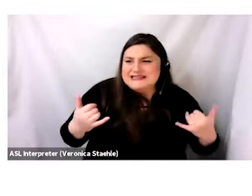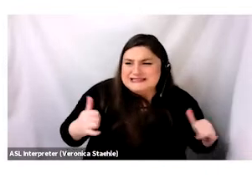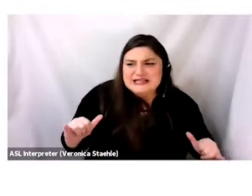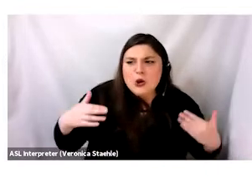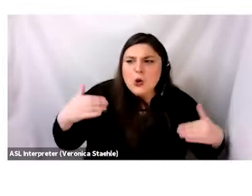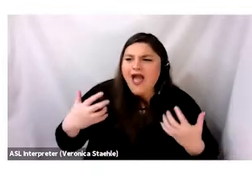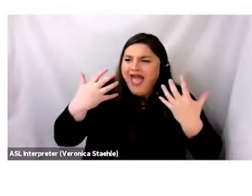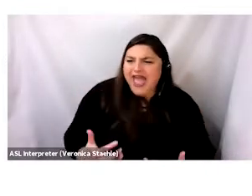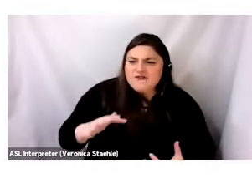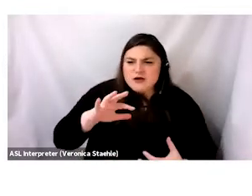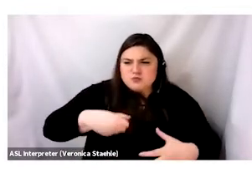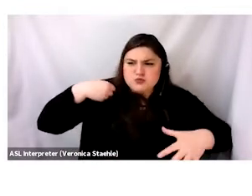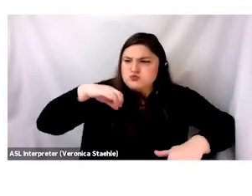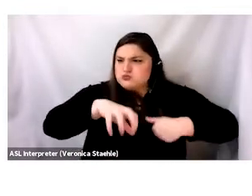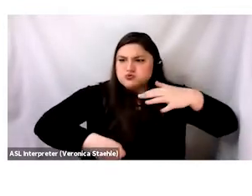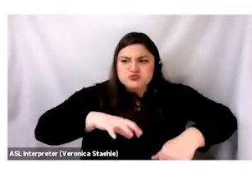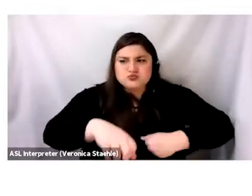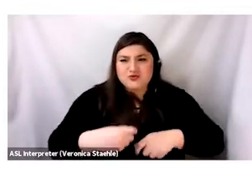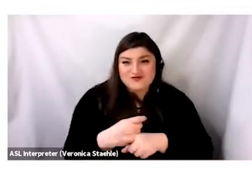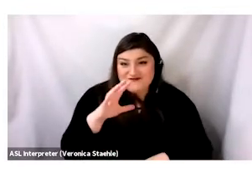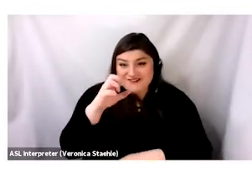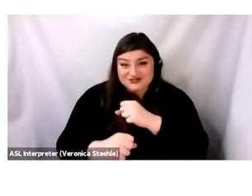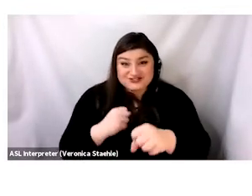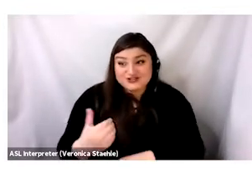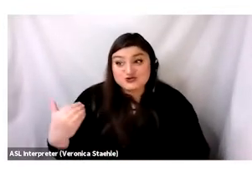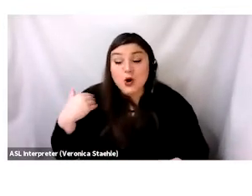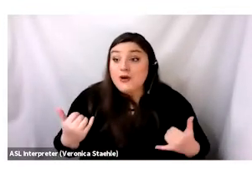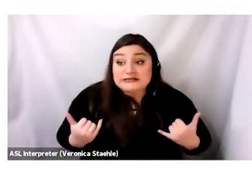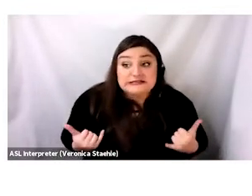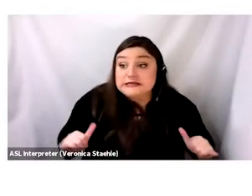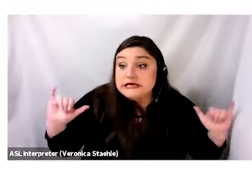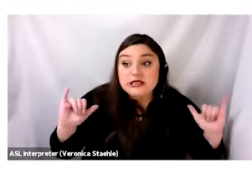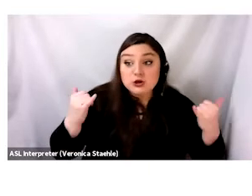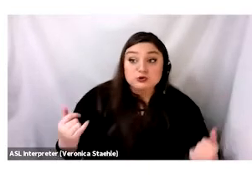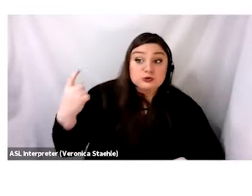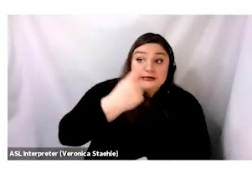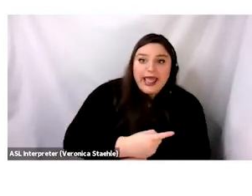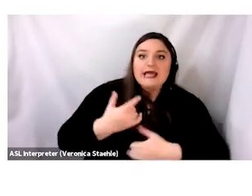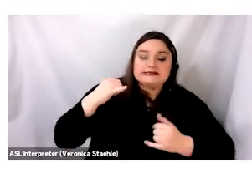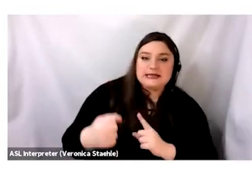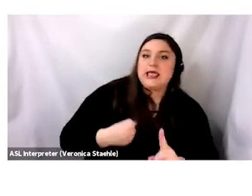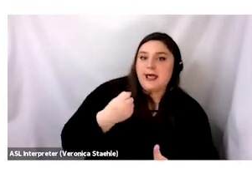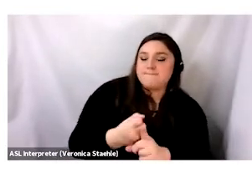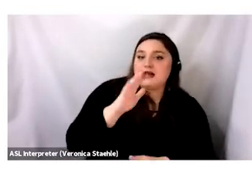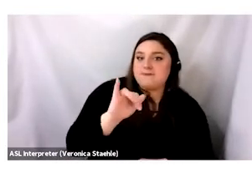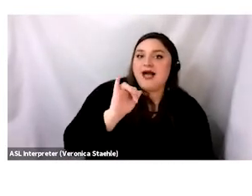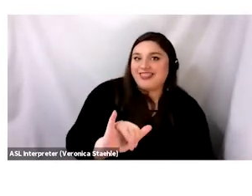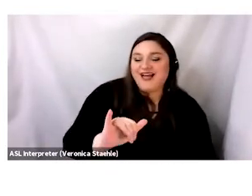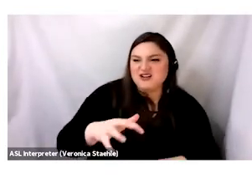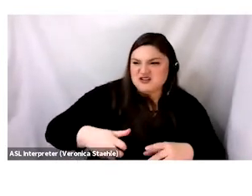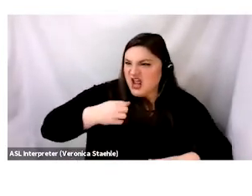exploitation from 500 years ago. So unfortunately, cotton production was halted for generations, which has meant that the Caribbean